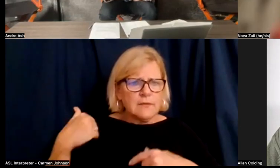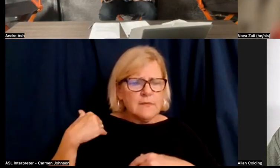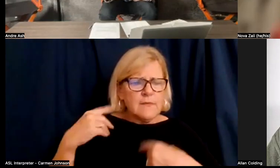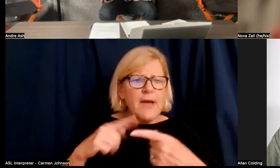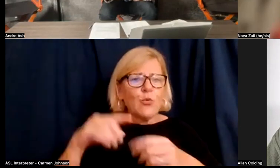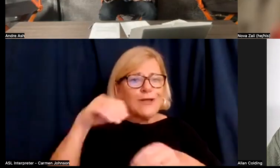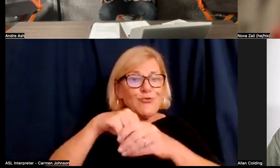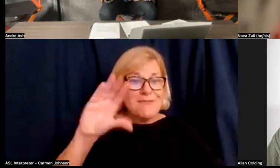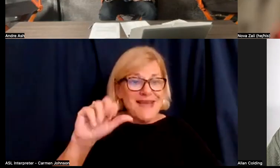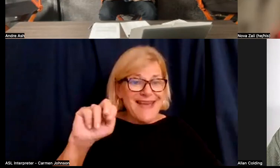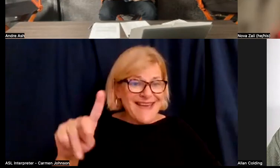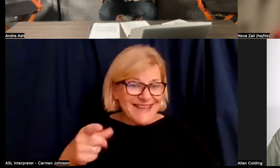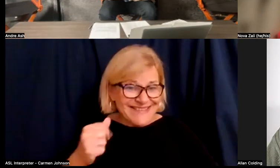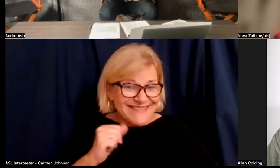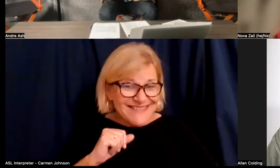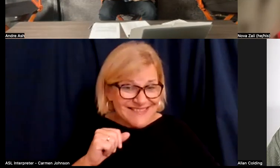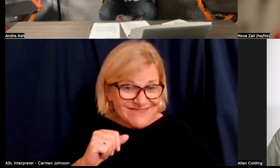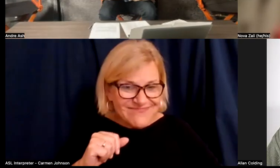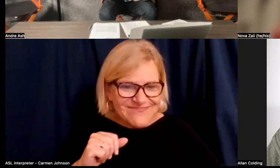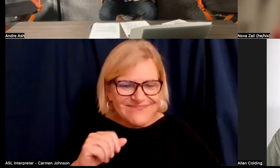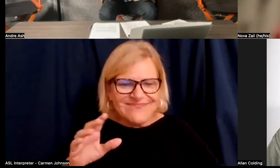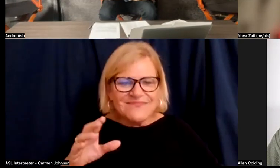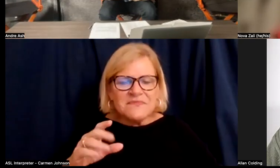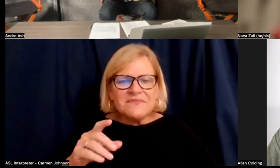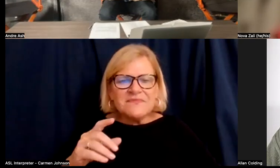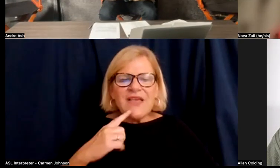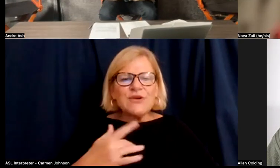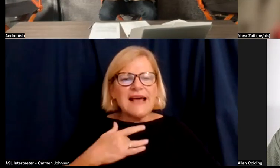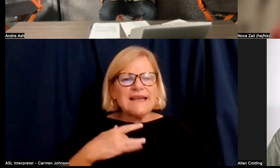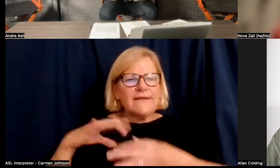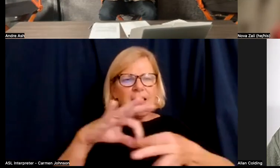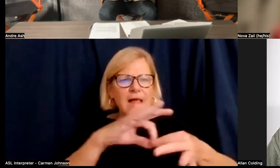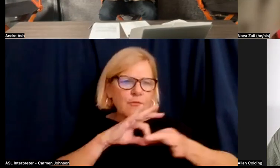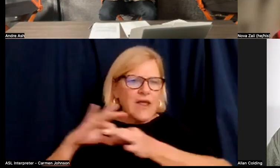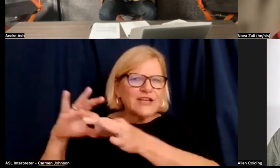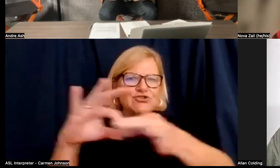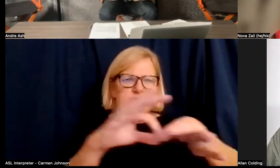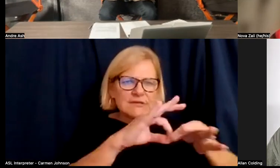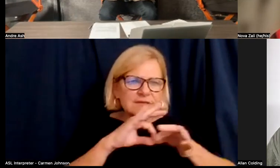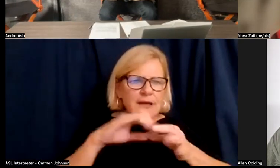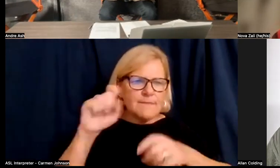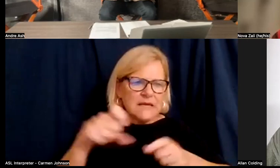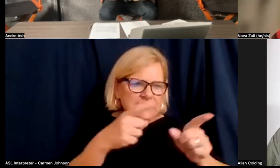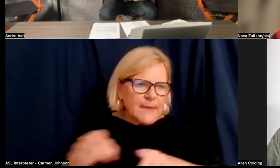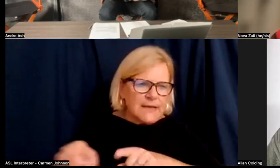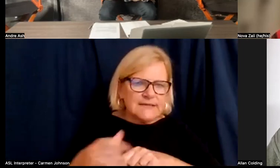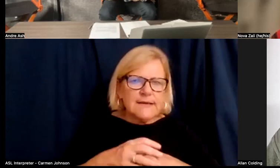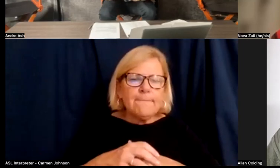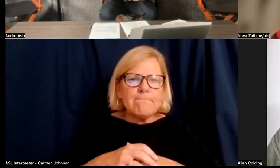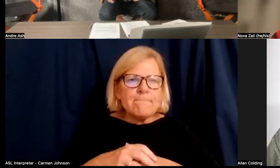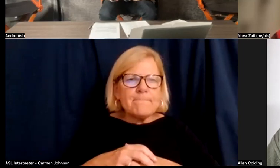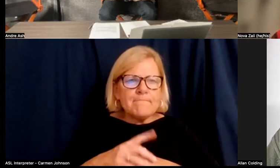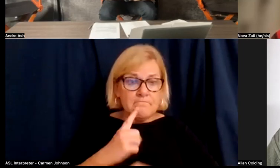in a band, there is this sense of collaboration that must take place. There is